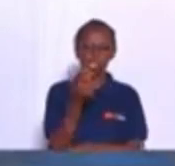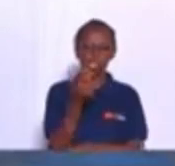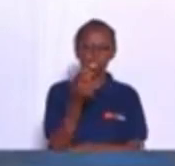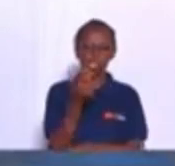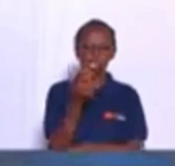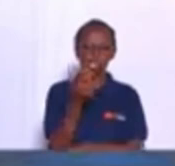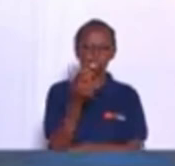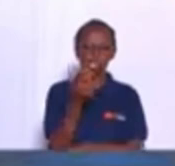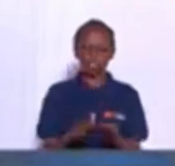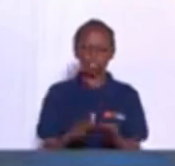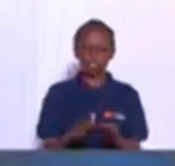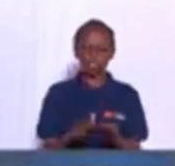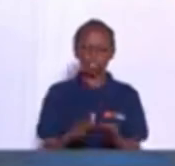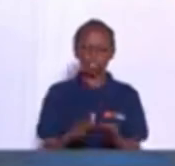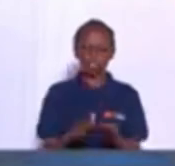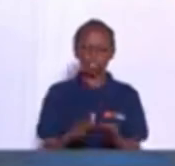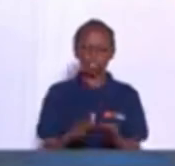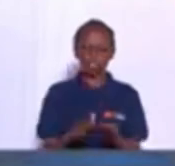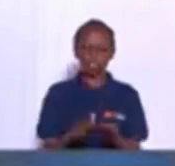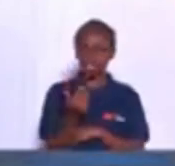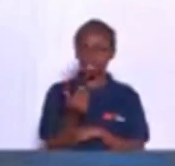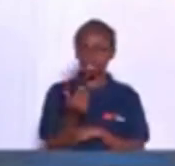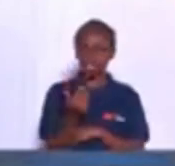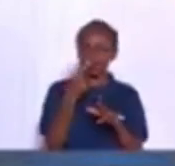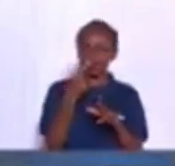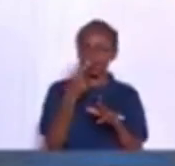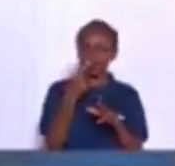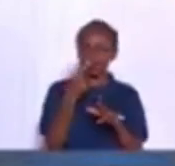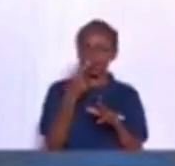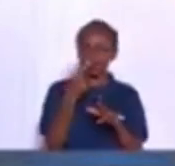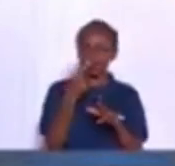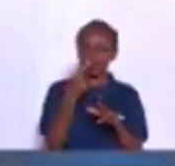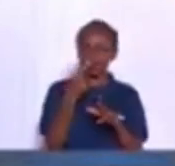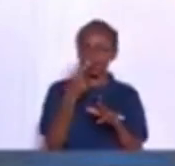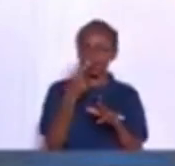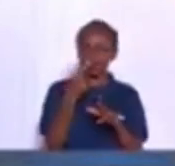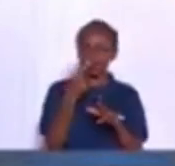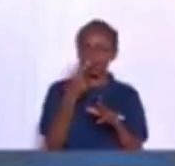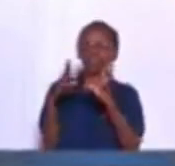Praying for the son who lives in Nairobi and doesn't go home, even call.